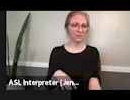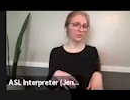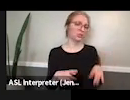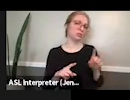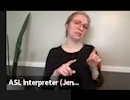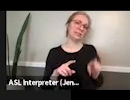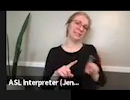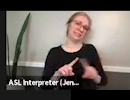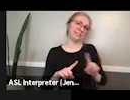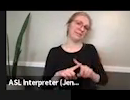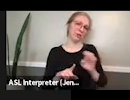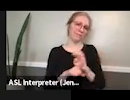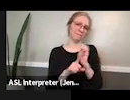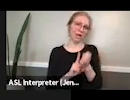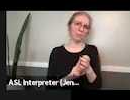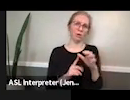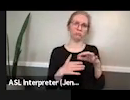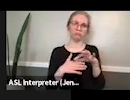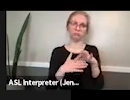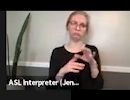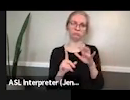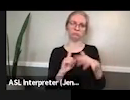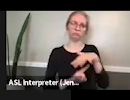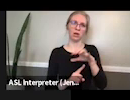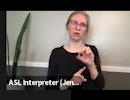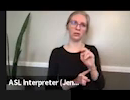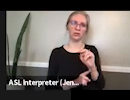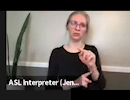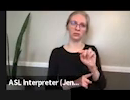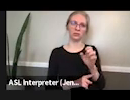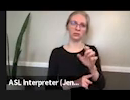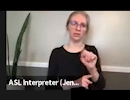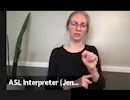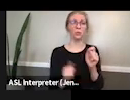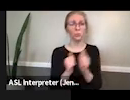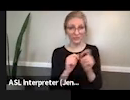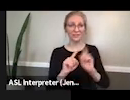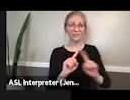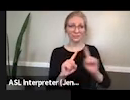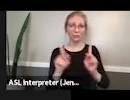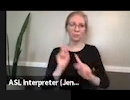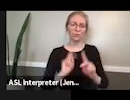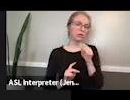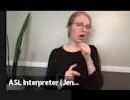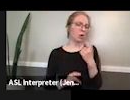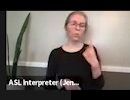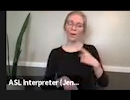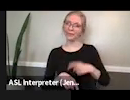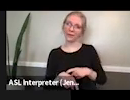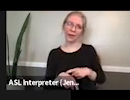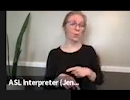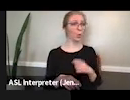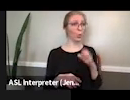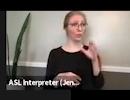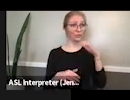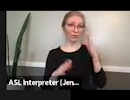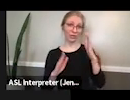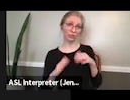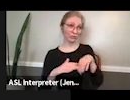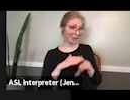environmental contexts with different people. It's not a one shot. It's not a stranger come in. All